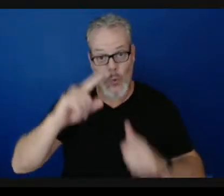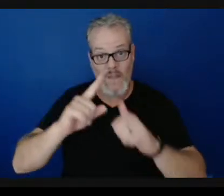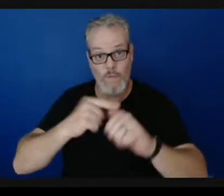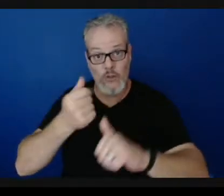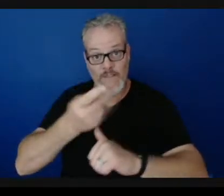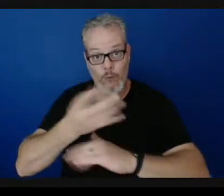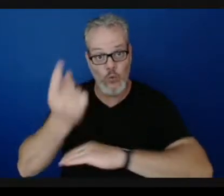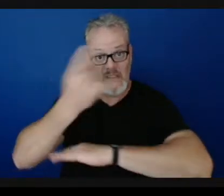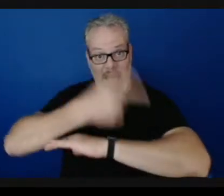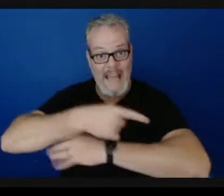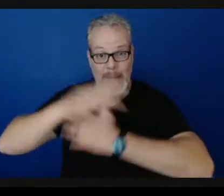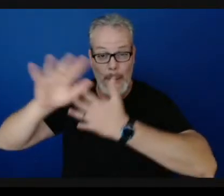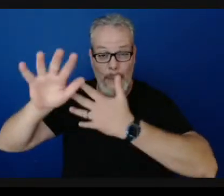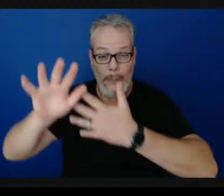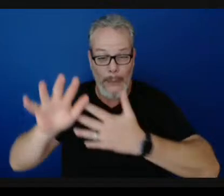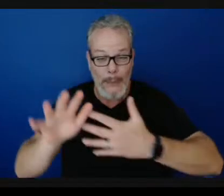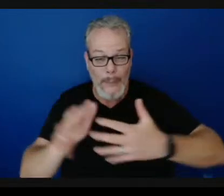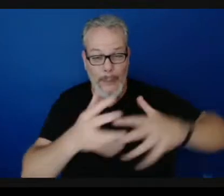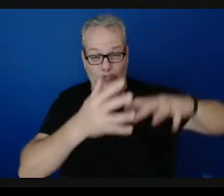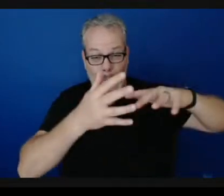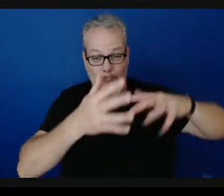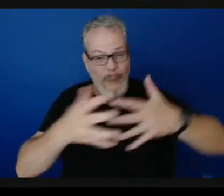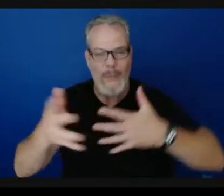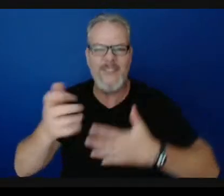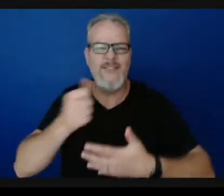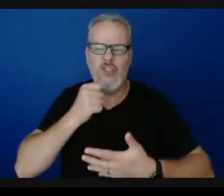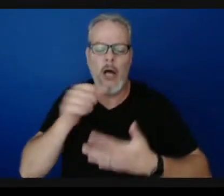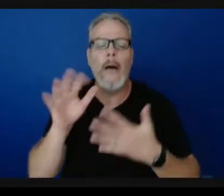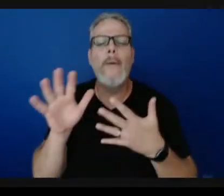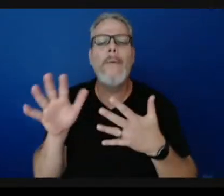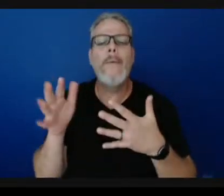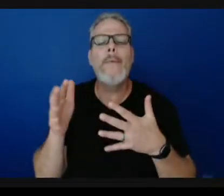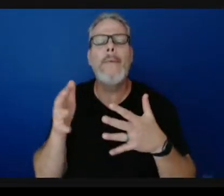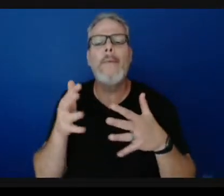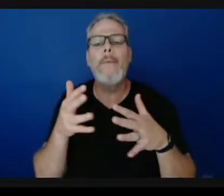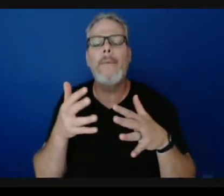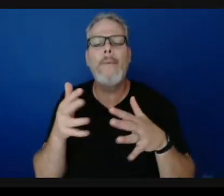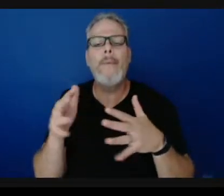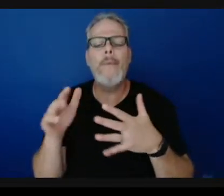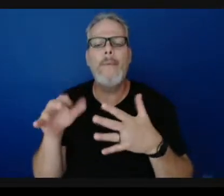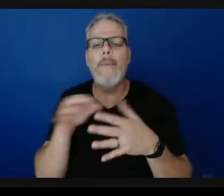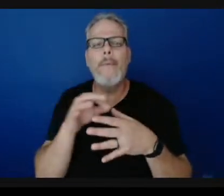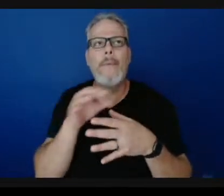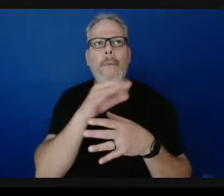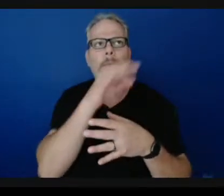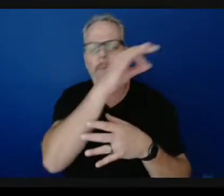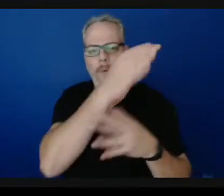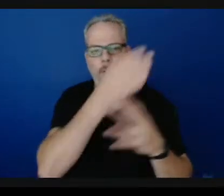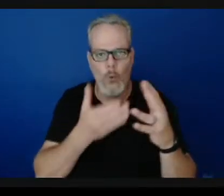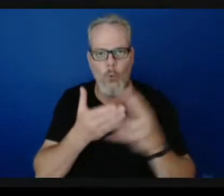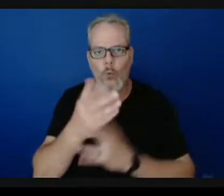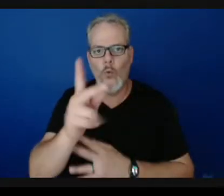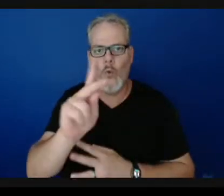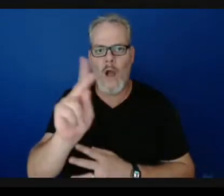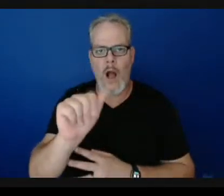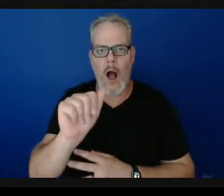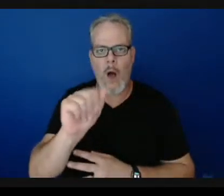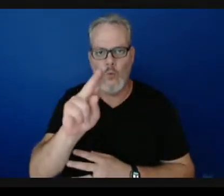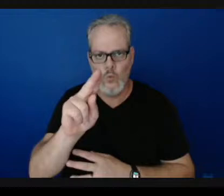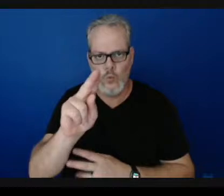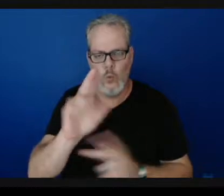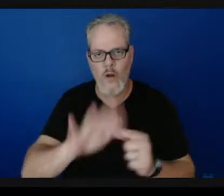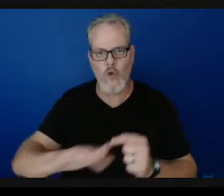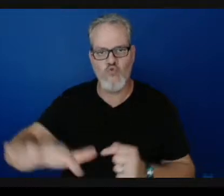really blowing that much. You can see the plume going straight up. It was going more kau and around the island. And the